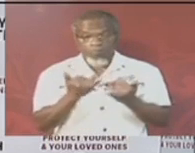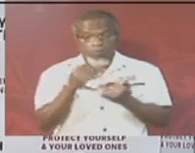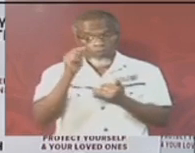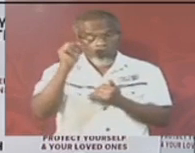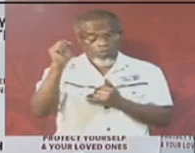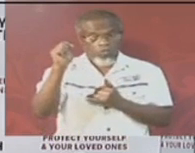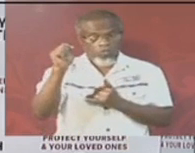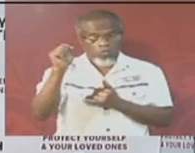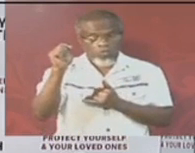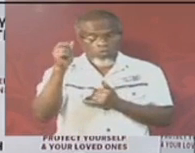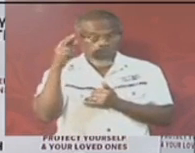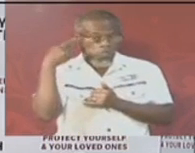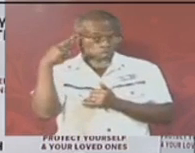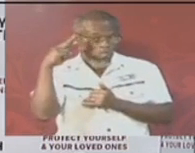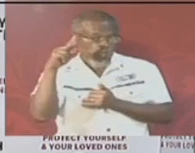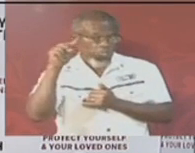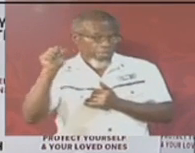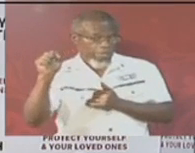Clayton.